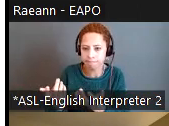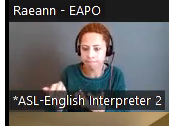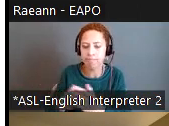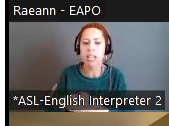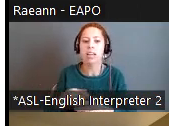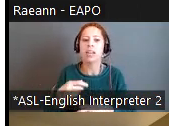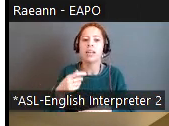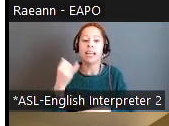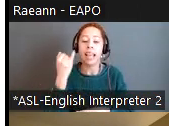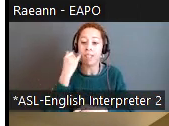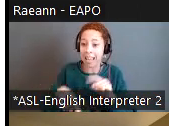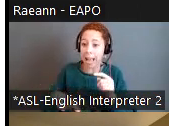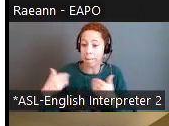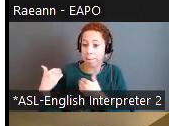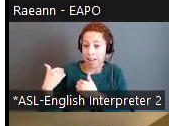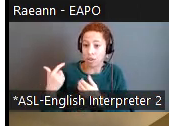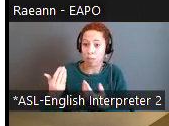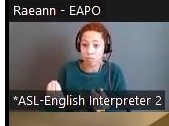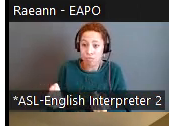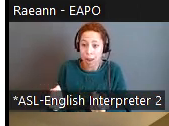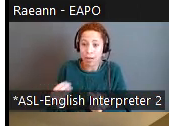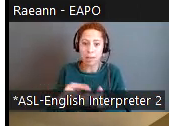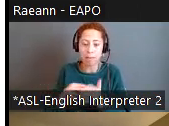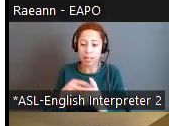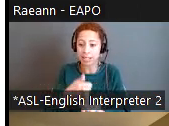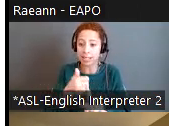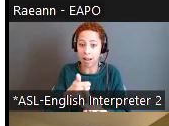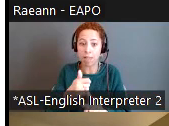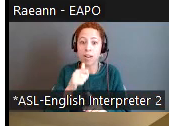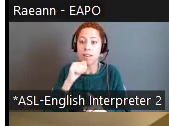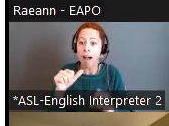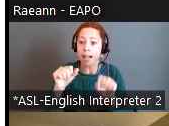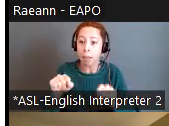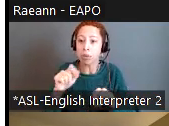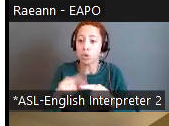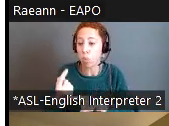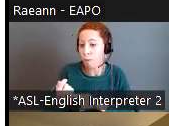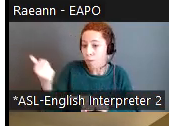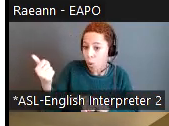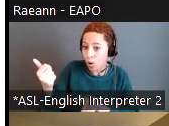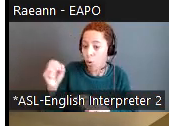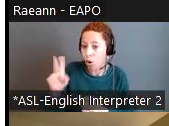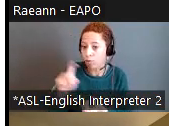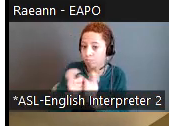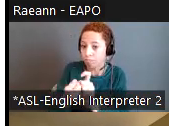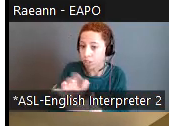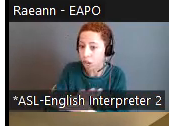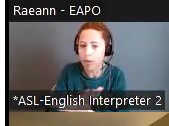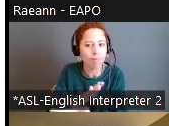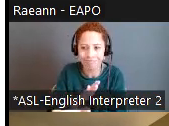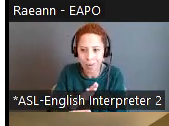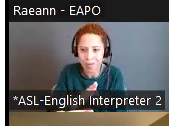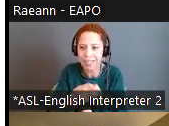property doesn't mean they're incapable of revoking the document. But the test for making that document is different. It's a 7-part